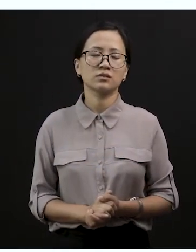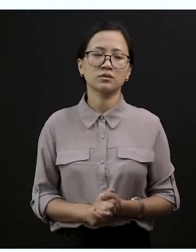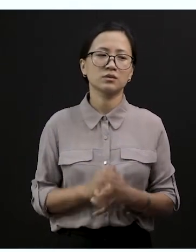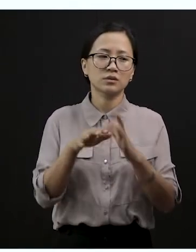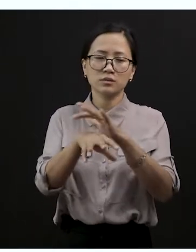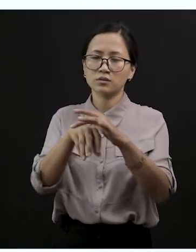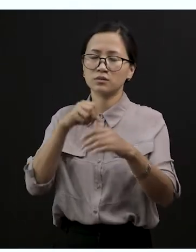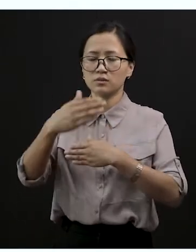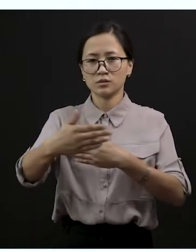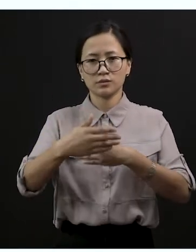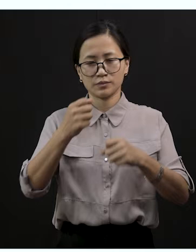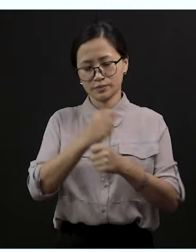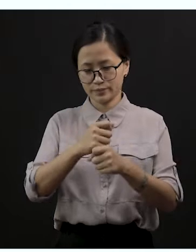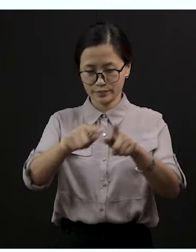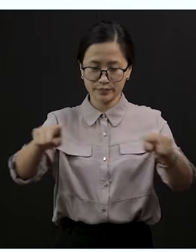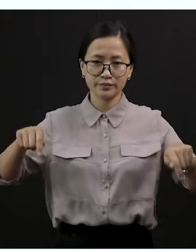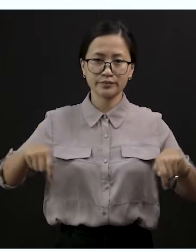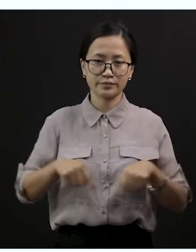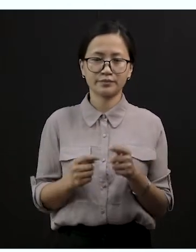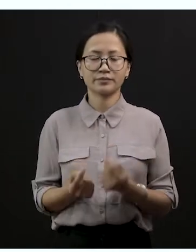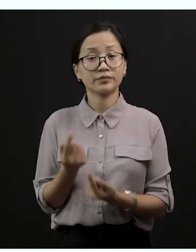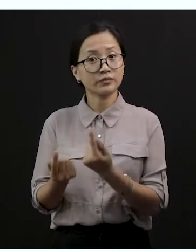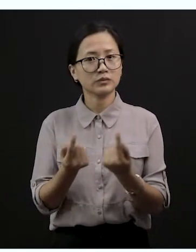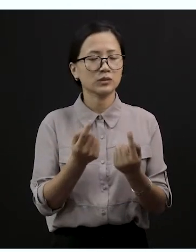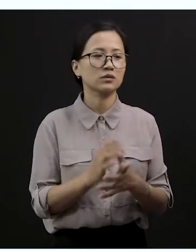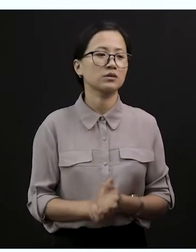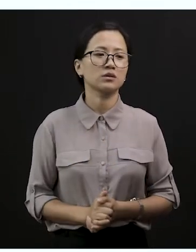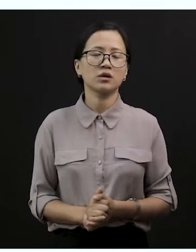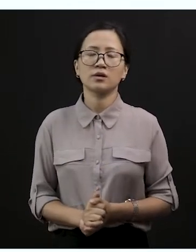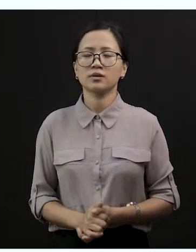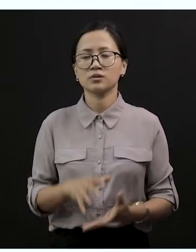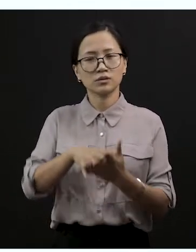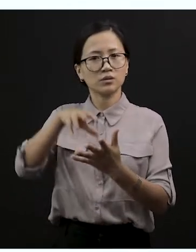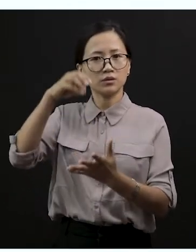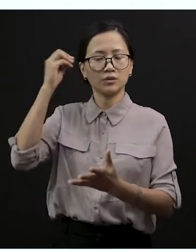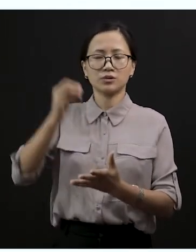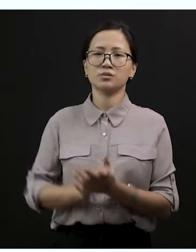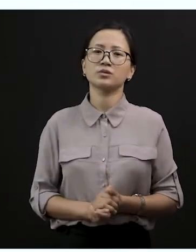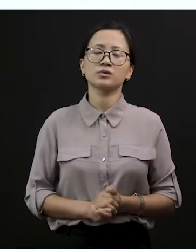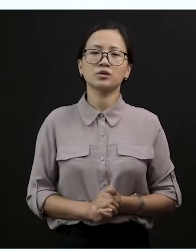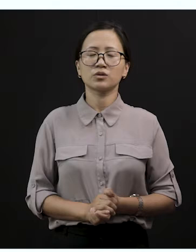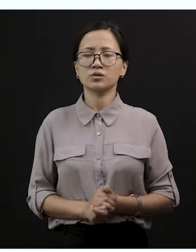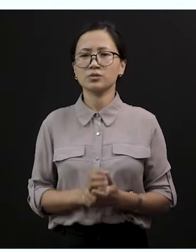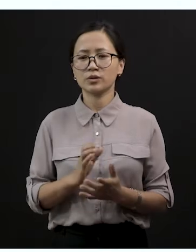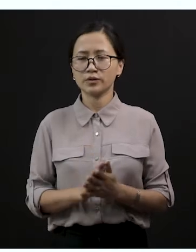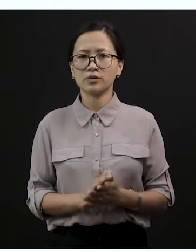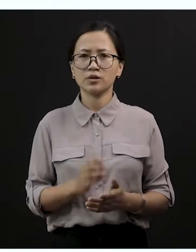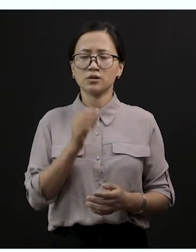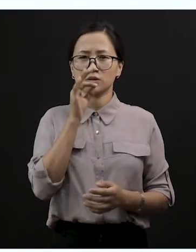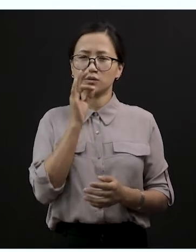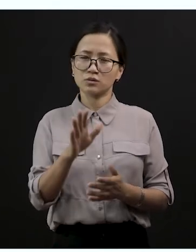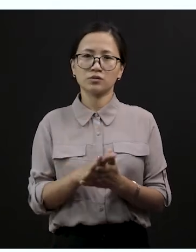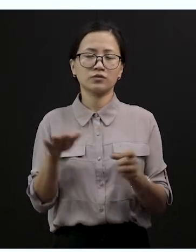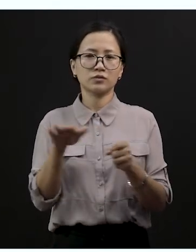not to steal from the neighbor garden, and he also learned to be honest. That means to be sincere, to be truthful,